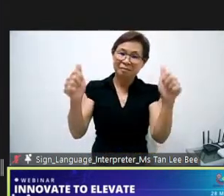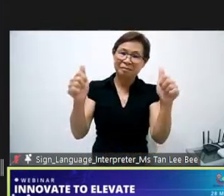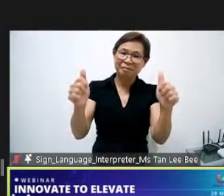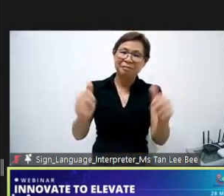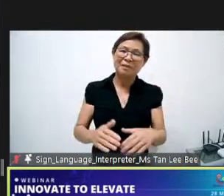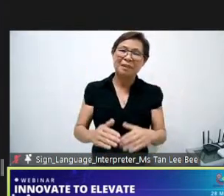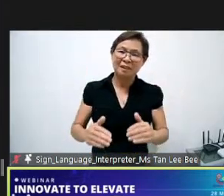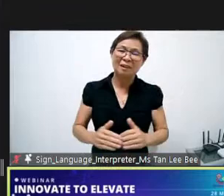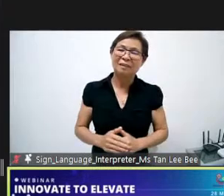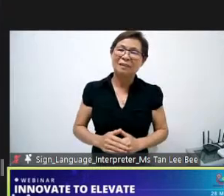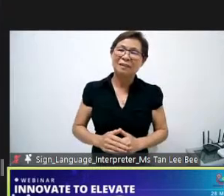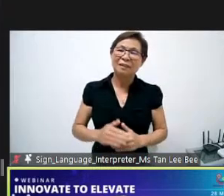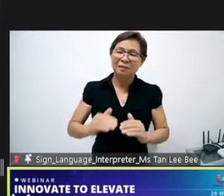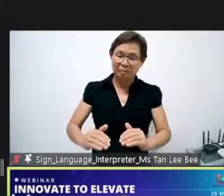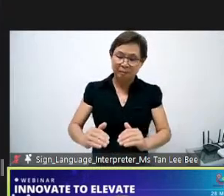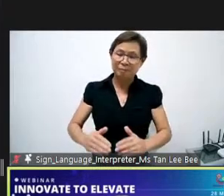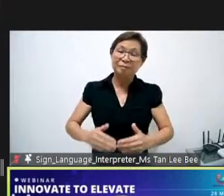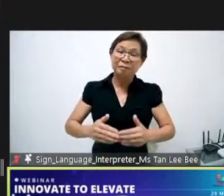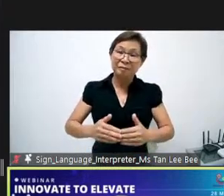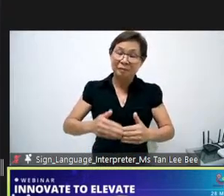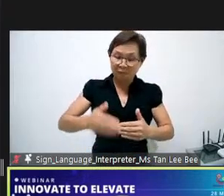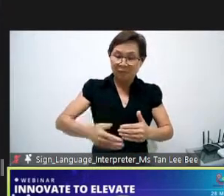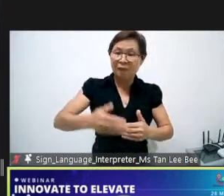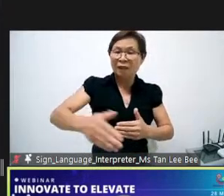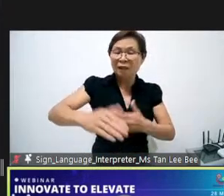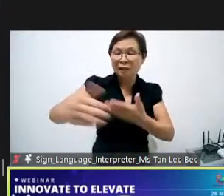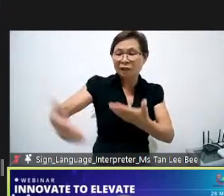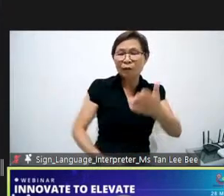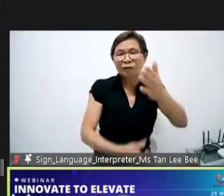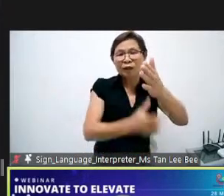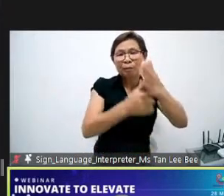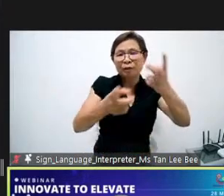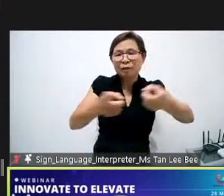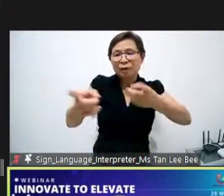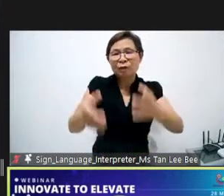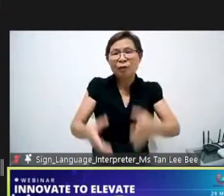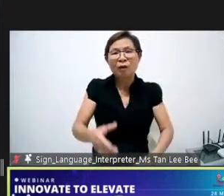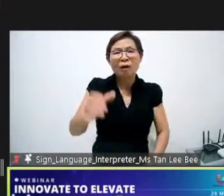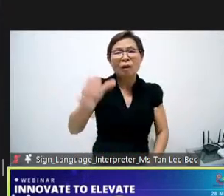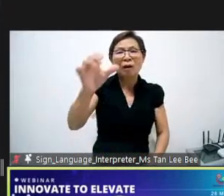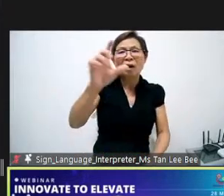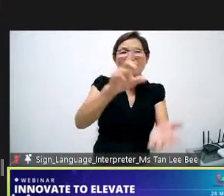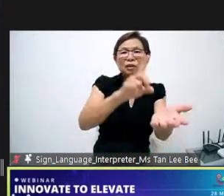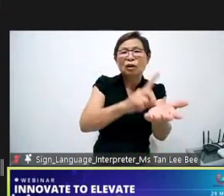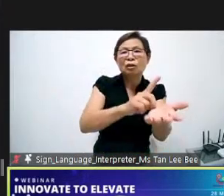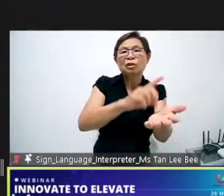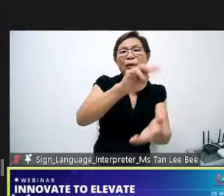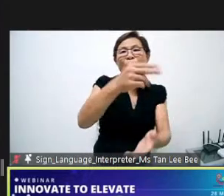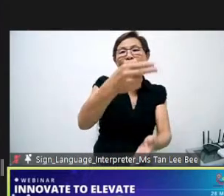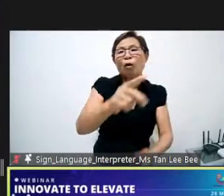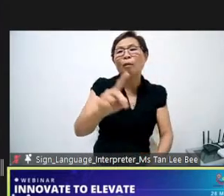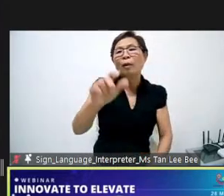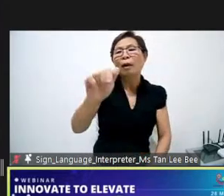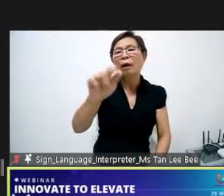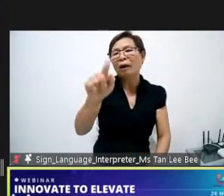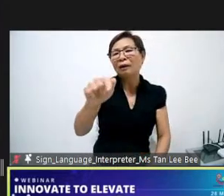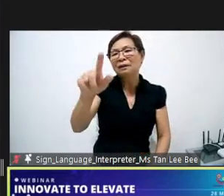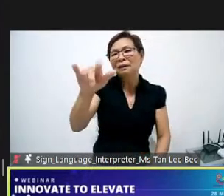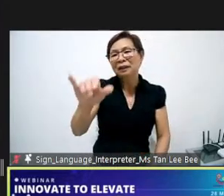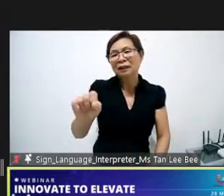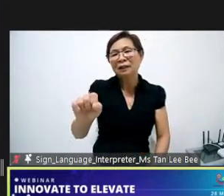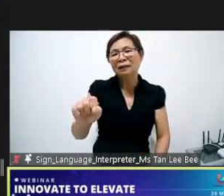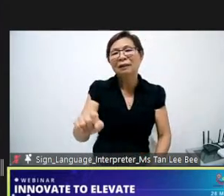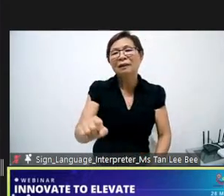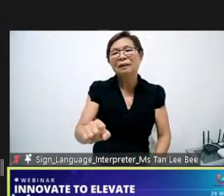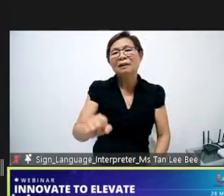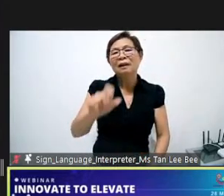on now, I would like to invite our Deputy Director of SEAMEO SEN, Dr. Muhammad Azlis Sani Mat Jalil, to deliver